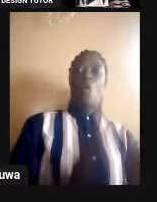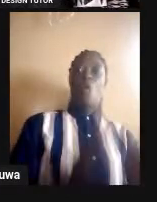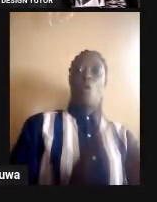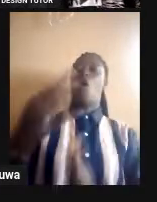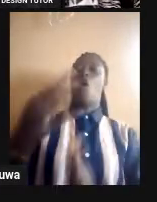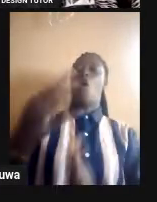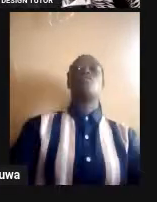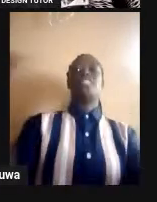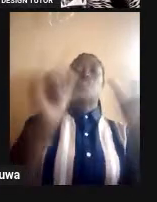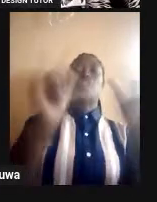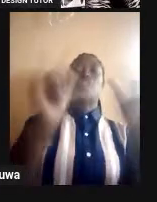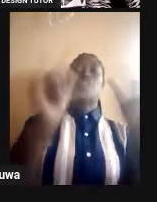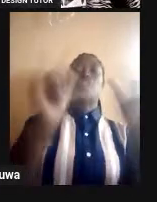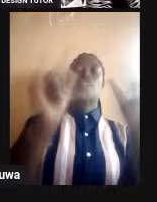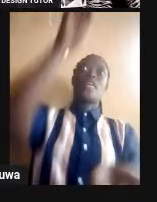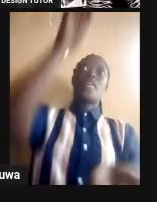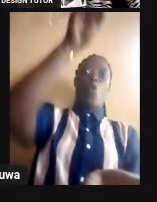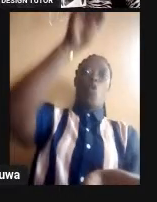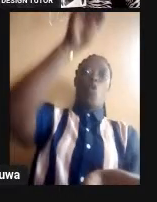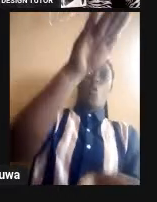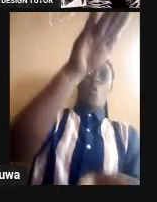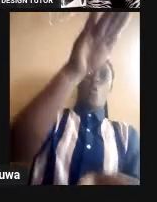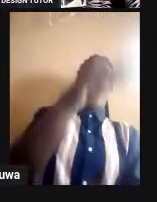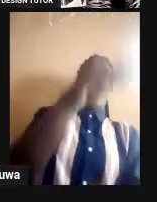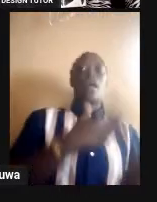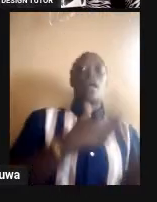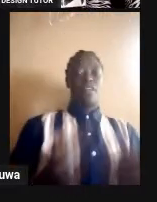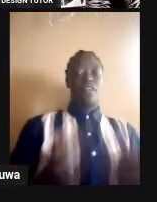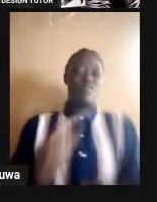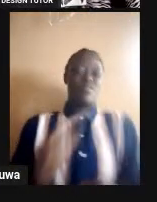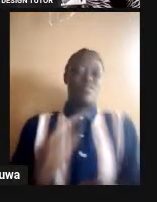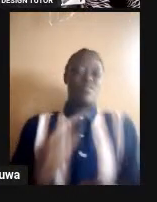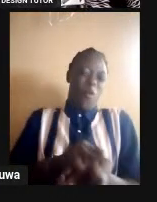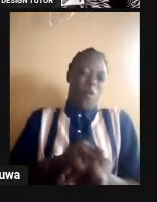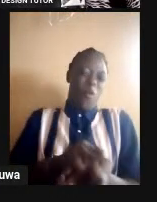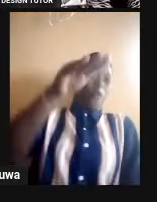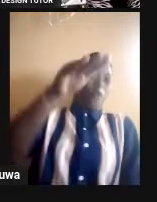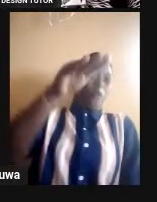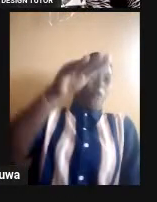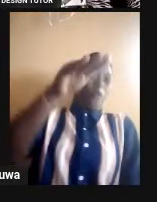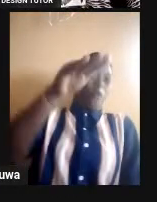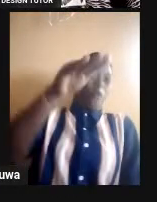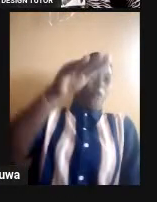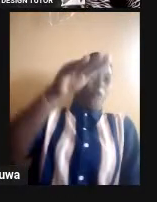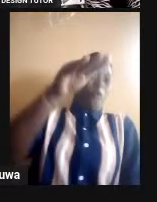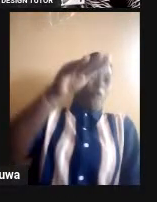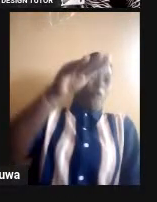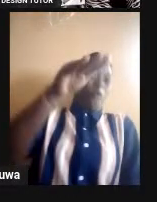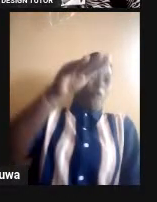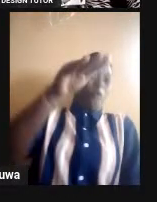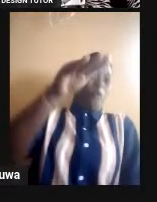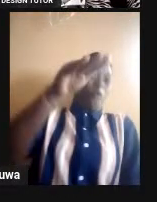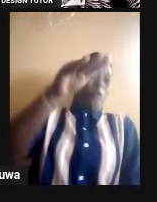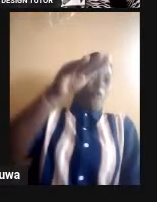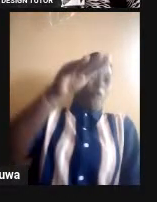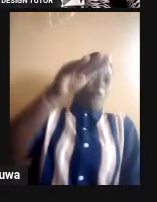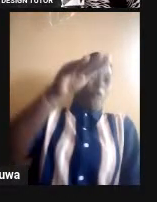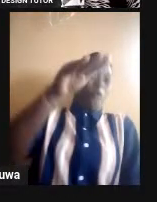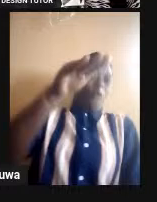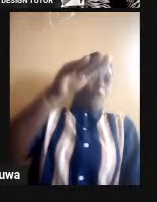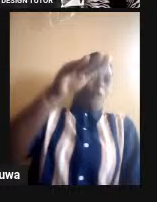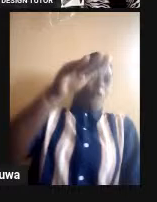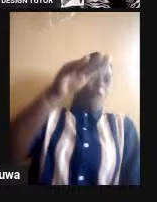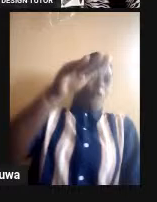big. Hope you got the assignment. All right, that's the exercise that you're going to be doing from this class. Next slide. Thank you